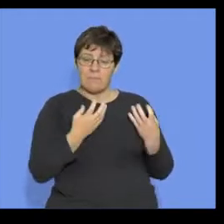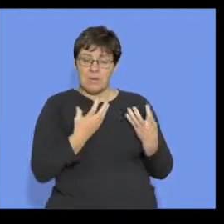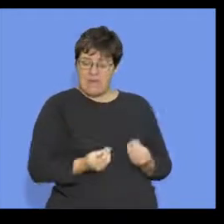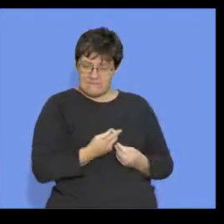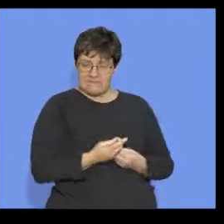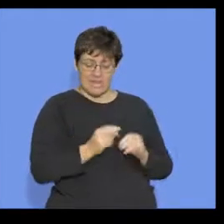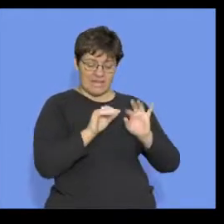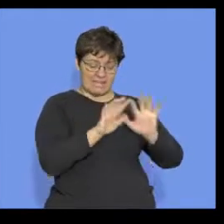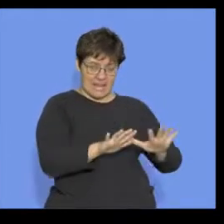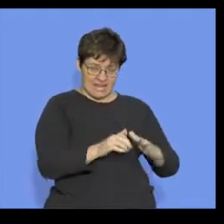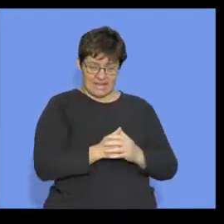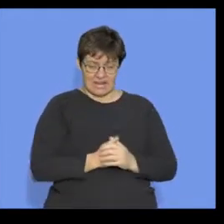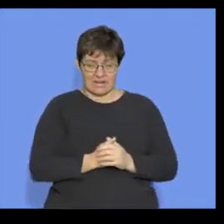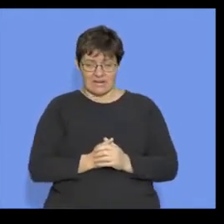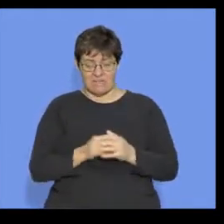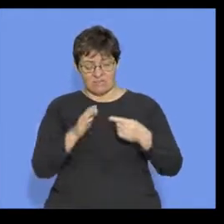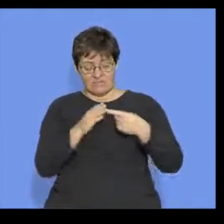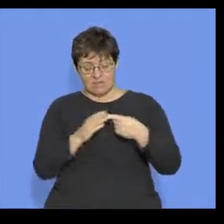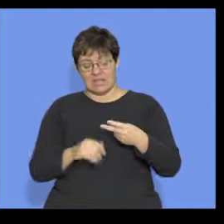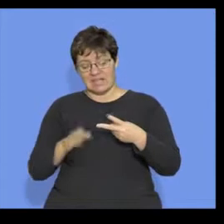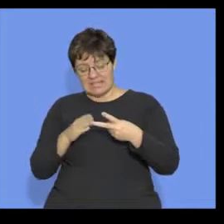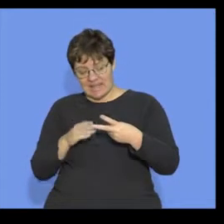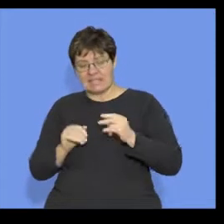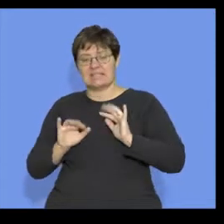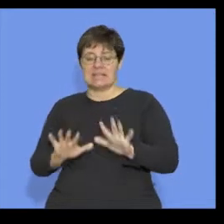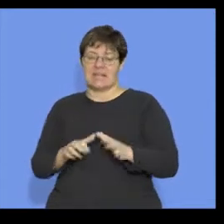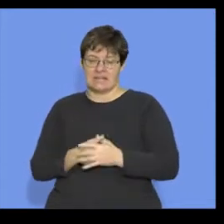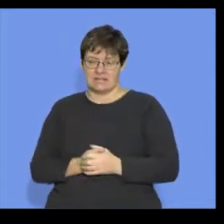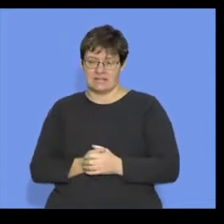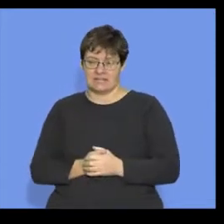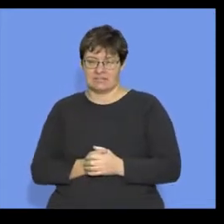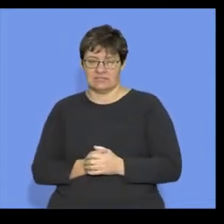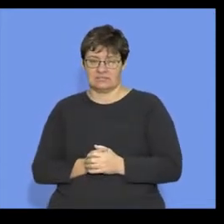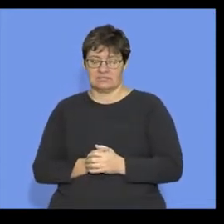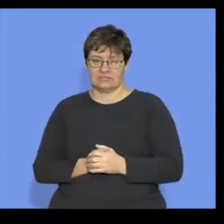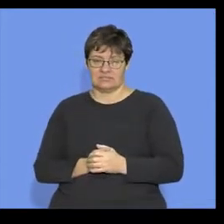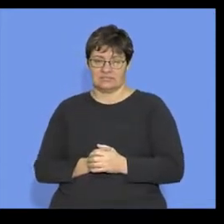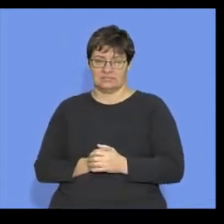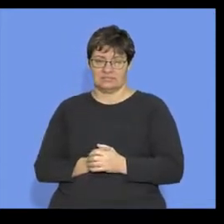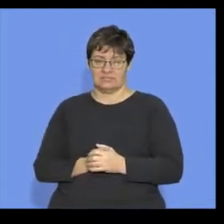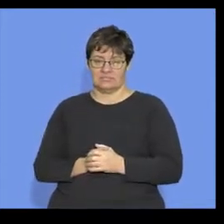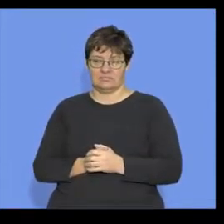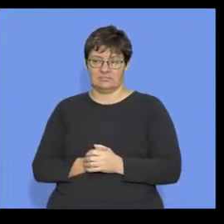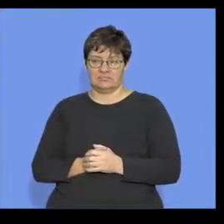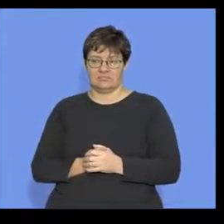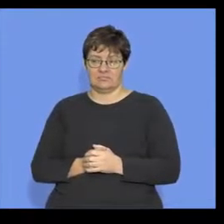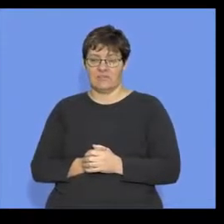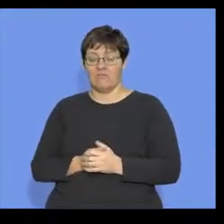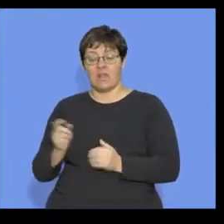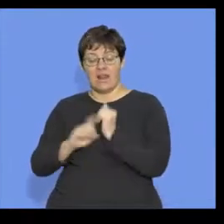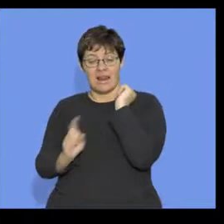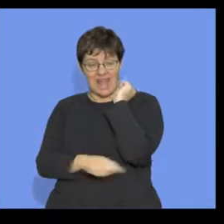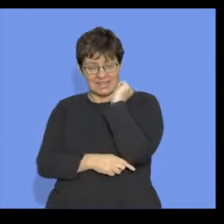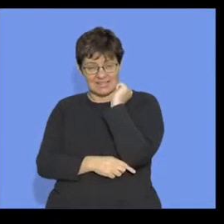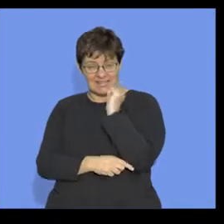many digits do we have? We have 10 digits. So we can have 10 there, and we can have 10 there.